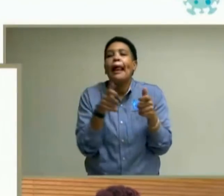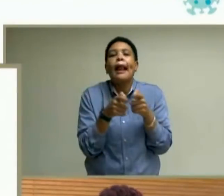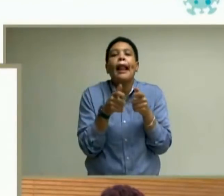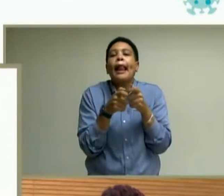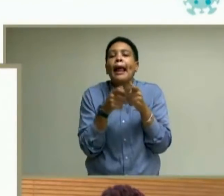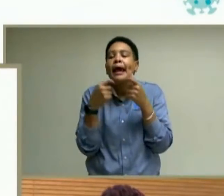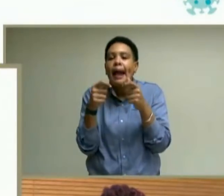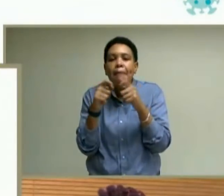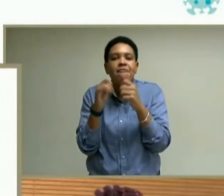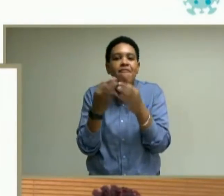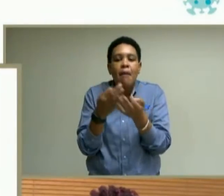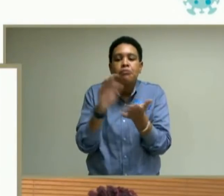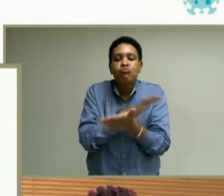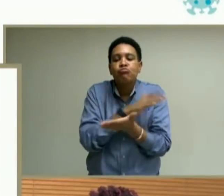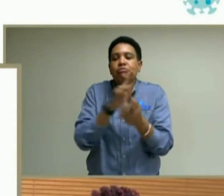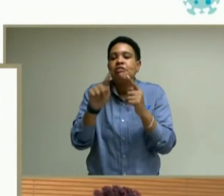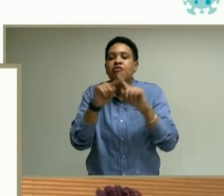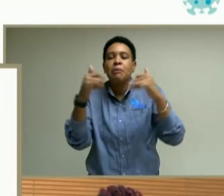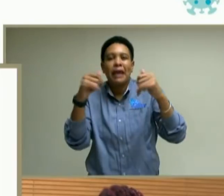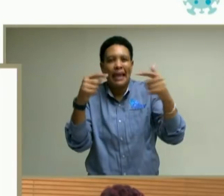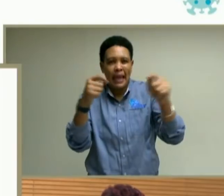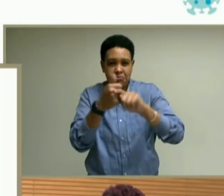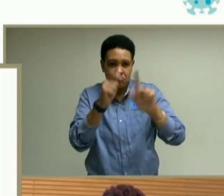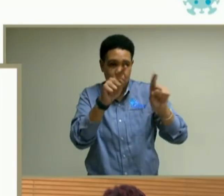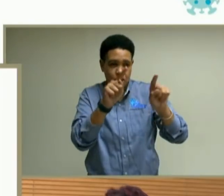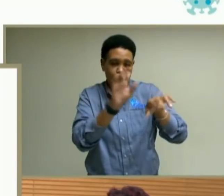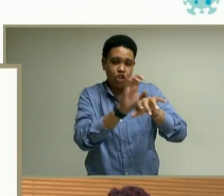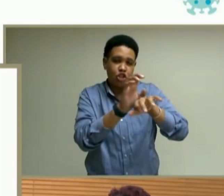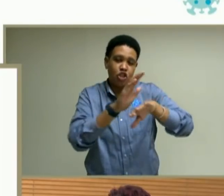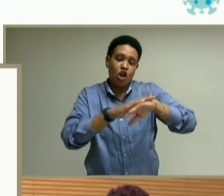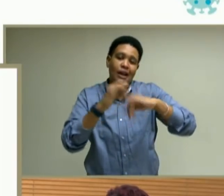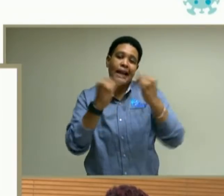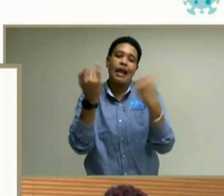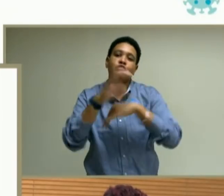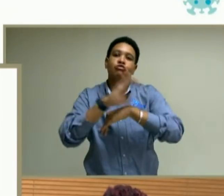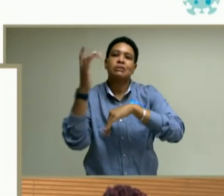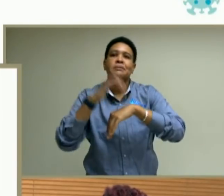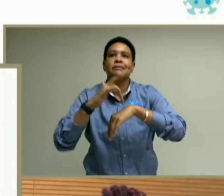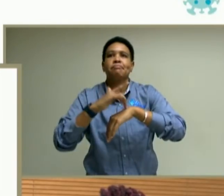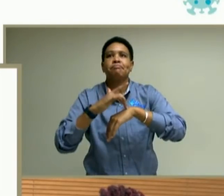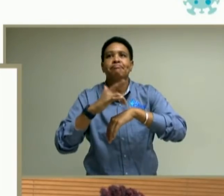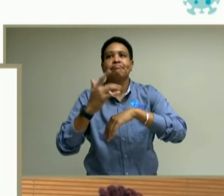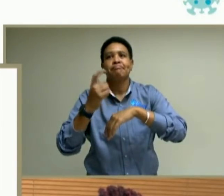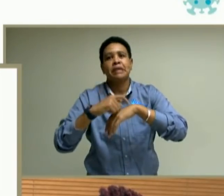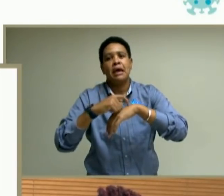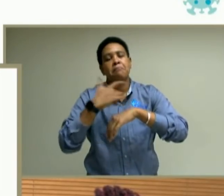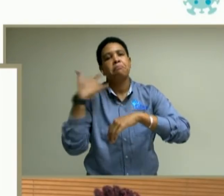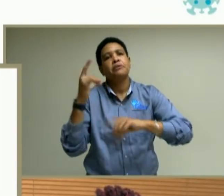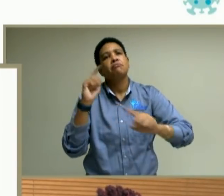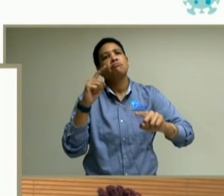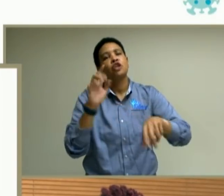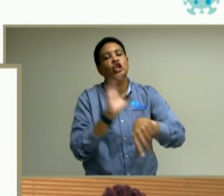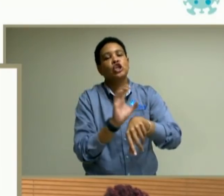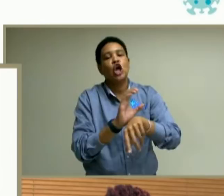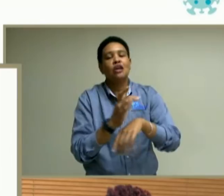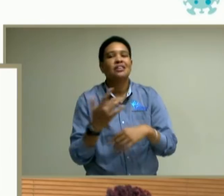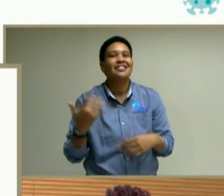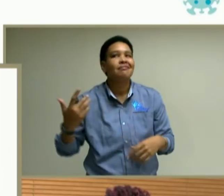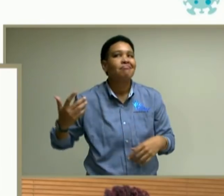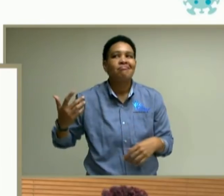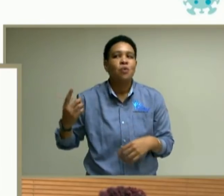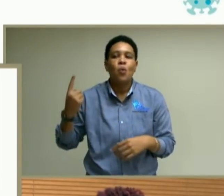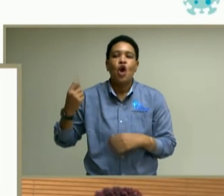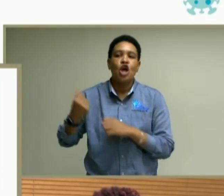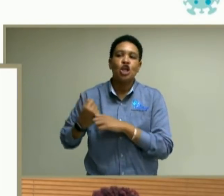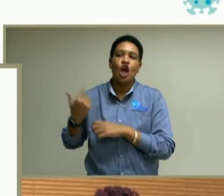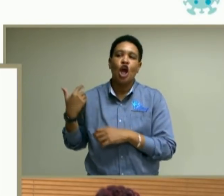a family, attend church online. Christmas is a season where we tend to go to church a little bit more often than we normally would for some